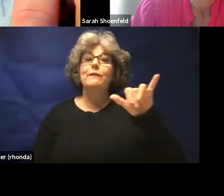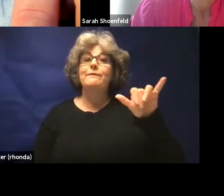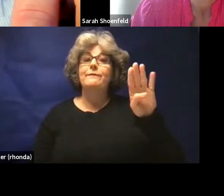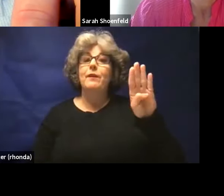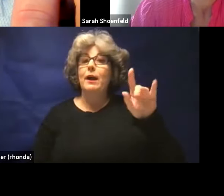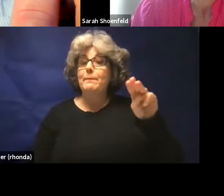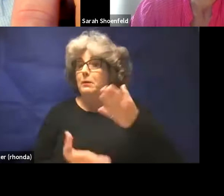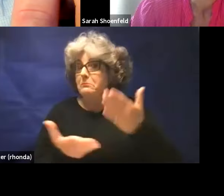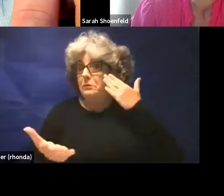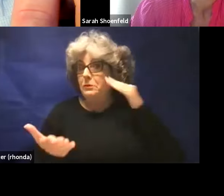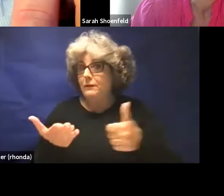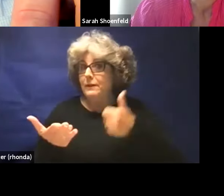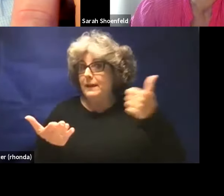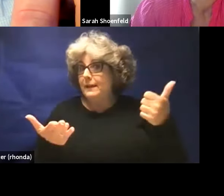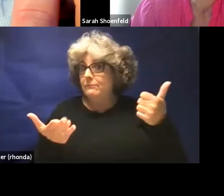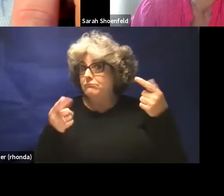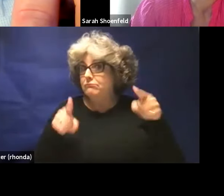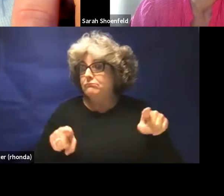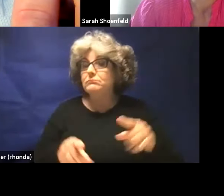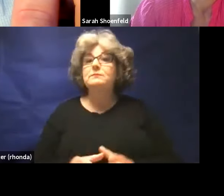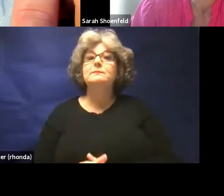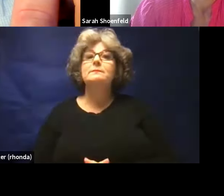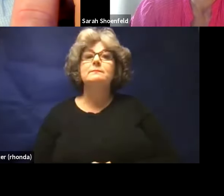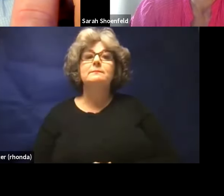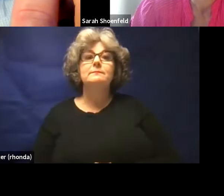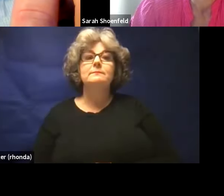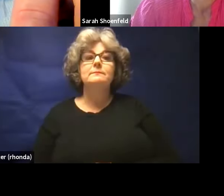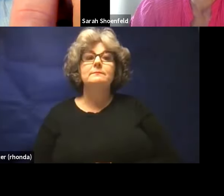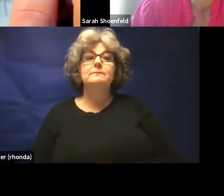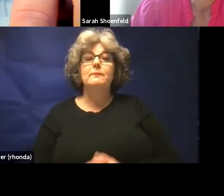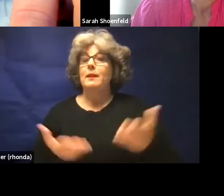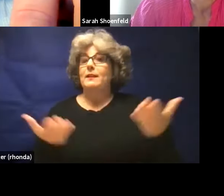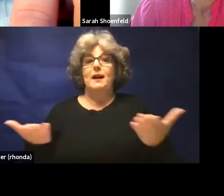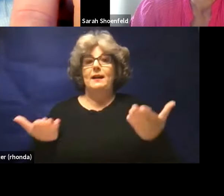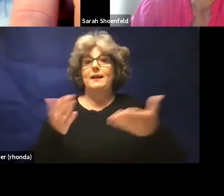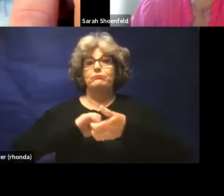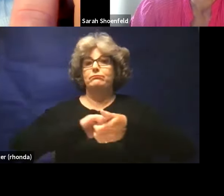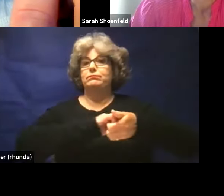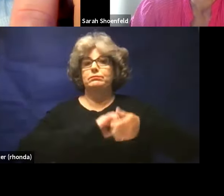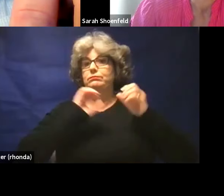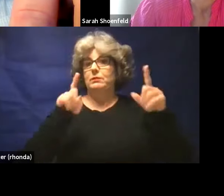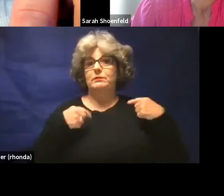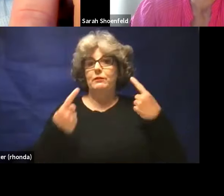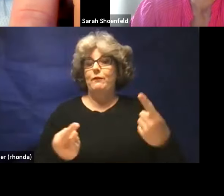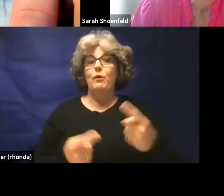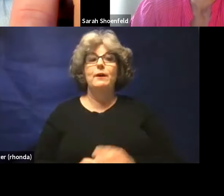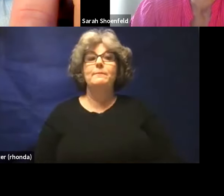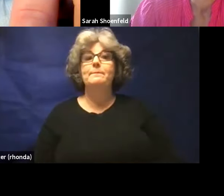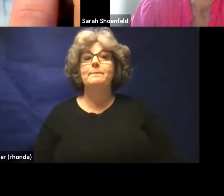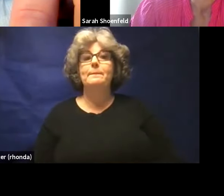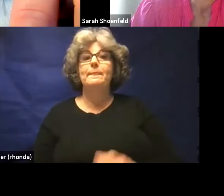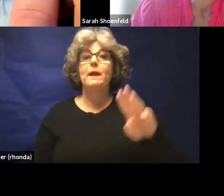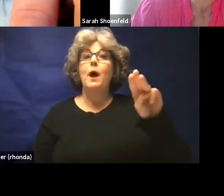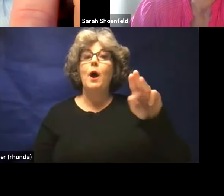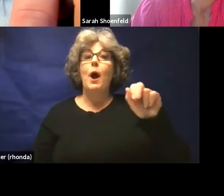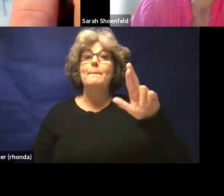Do you all know of any oral histories that have been done of Foggy Bottom? I know we haven't done any through the collaborative yet. I don't.